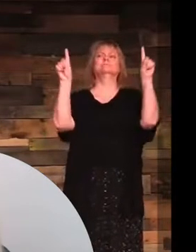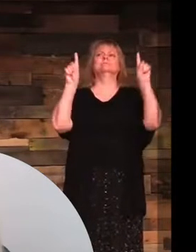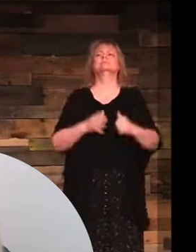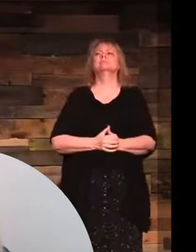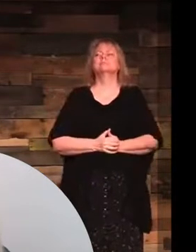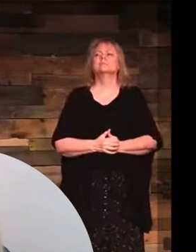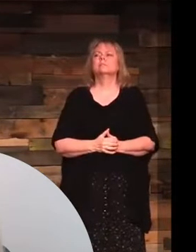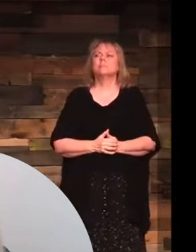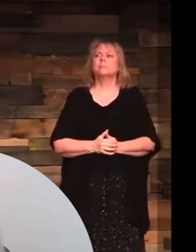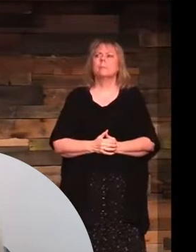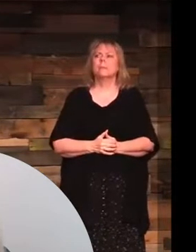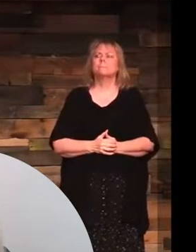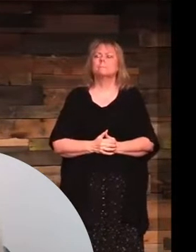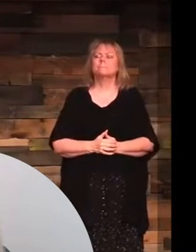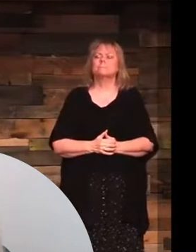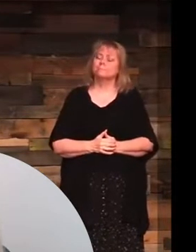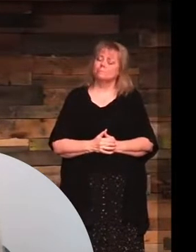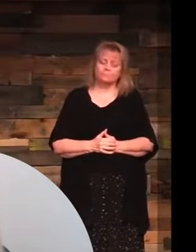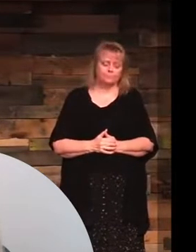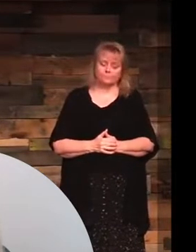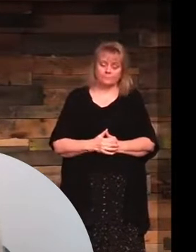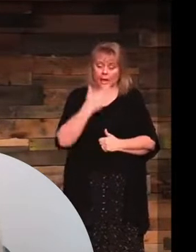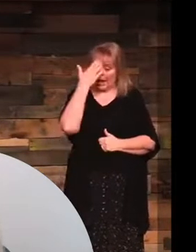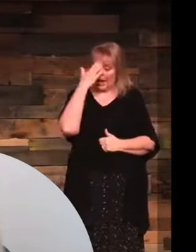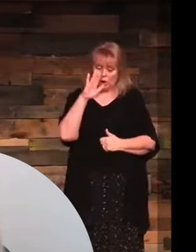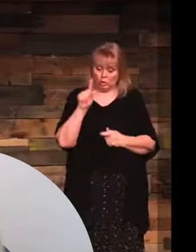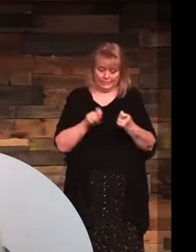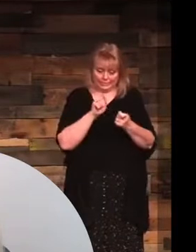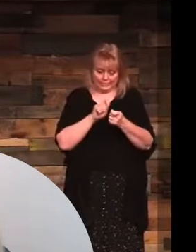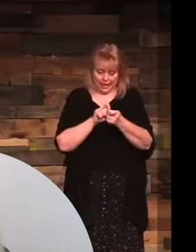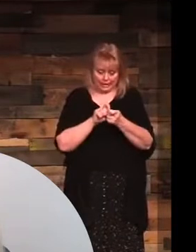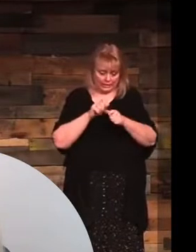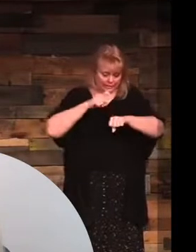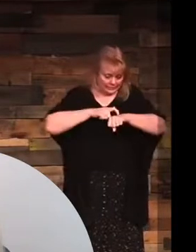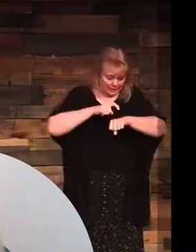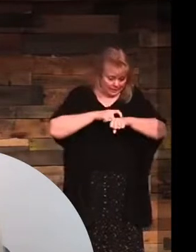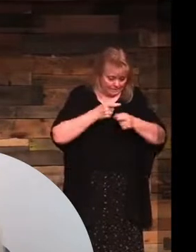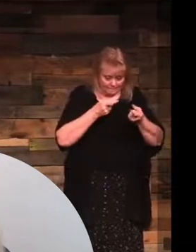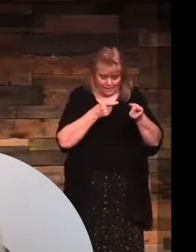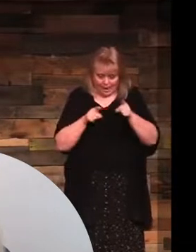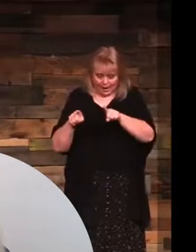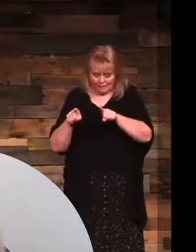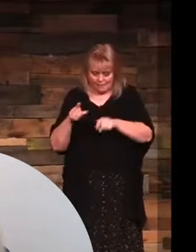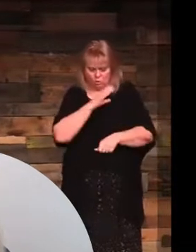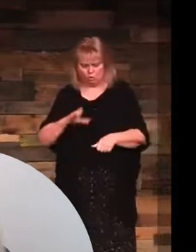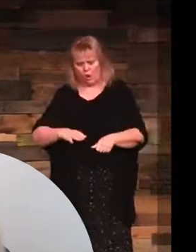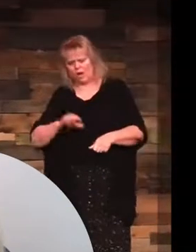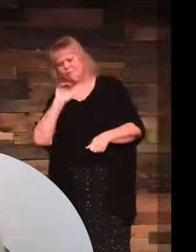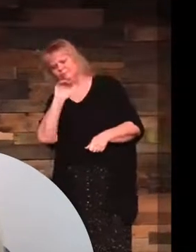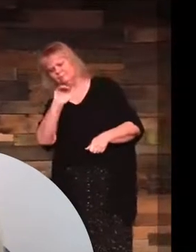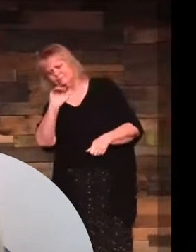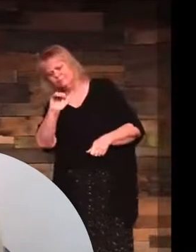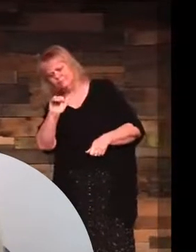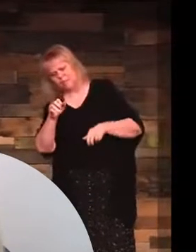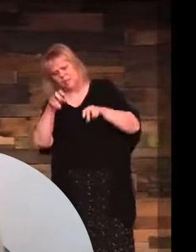I don't know just when it was that Christ suggested to me that we change